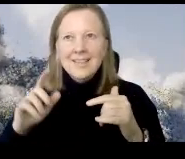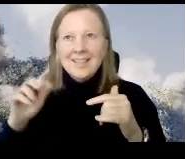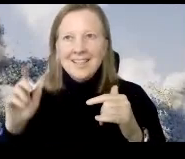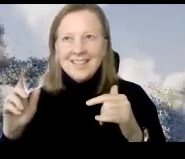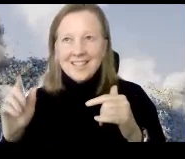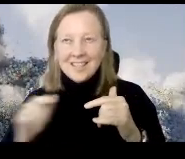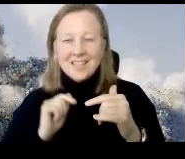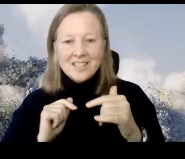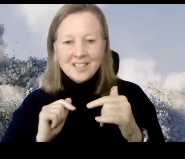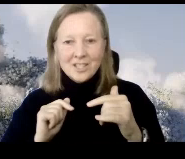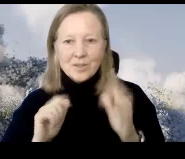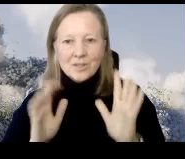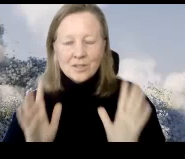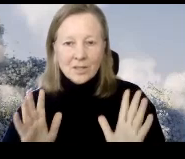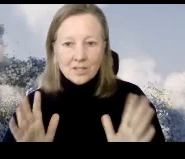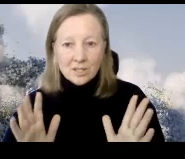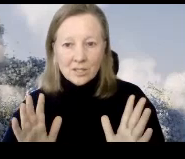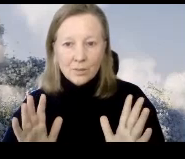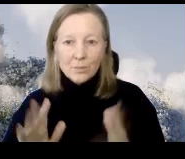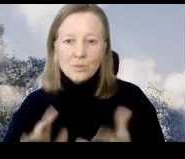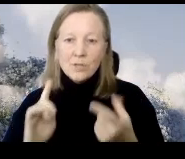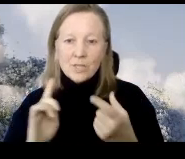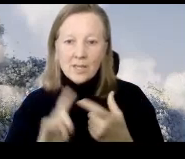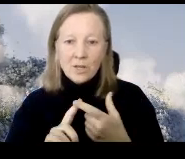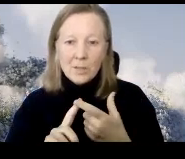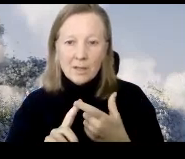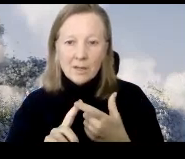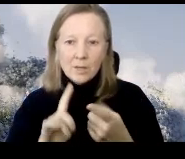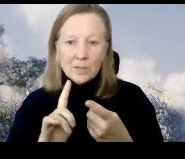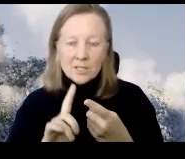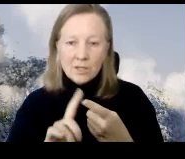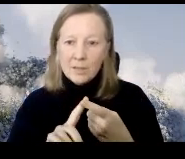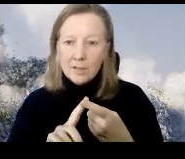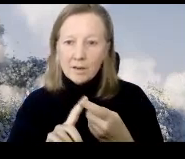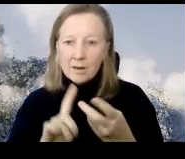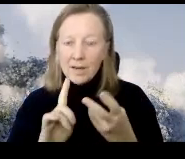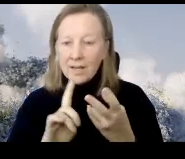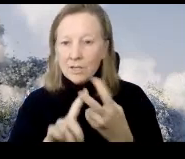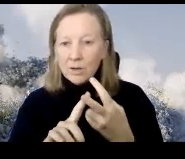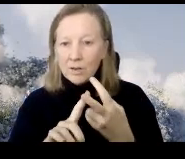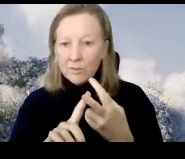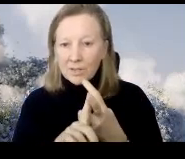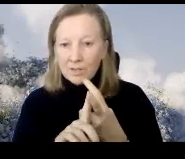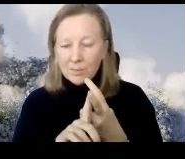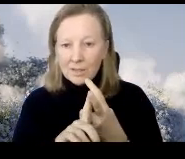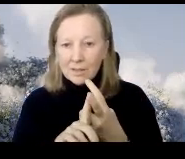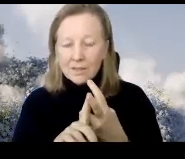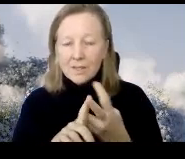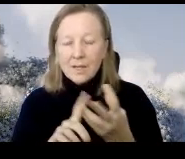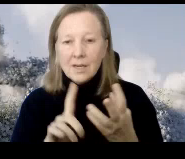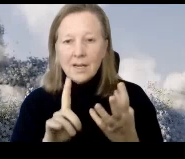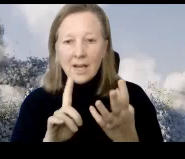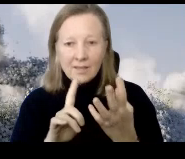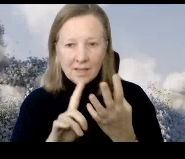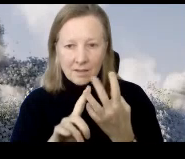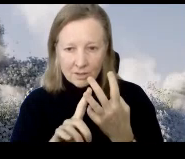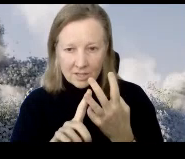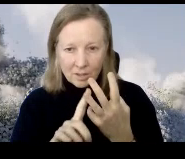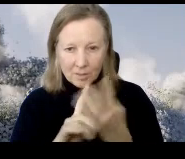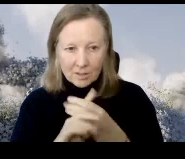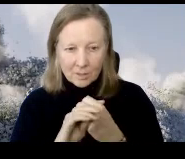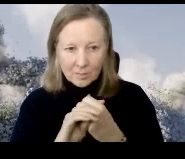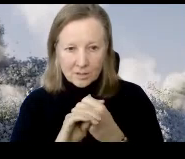class is less than 6 years. So that's just new. So if you're sending your PR, you want to send your PR card and your confirmation of PR, and